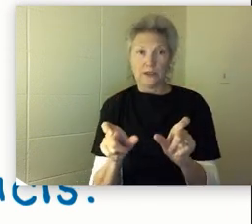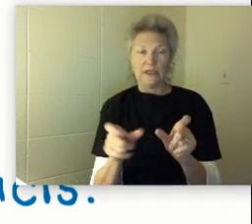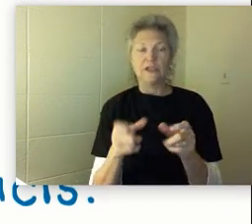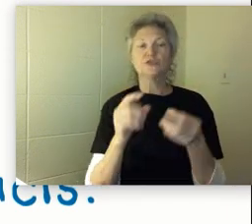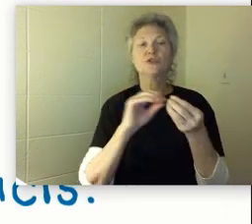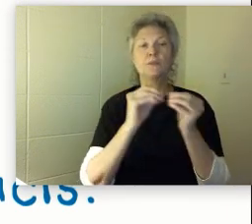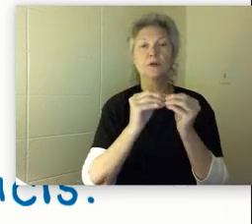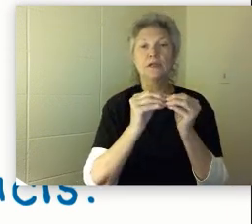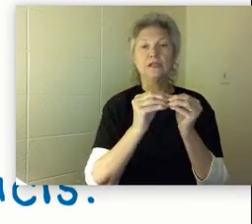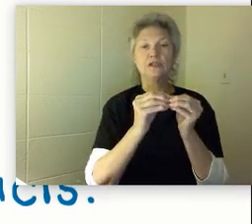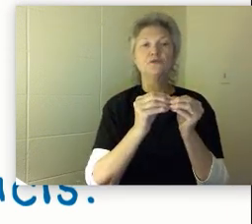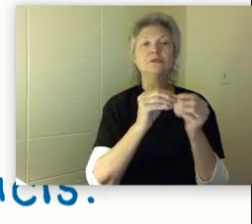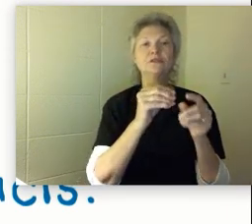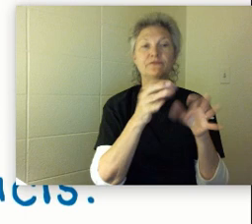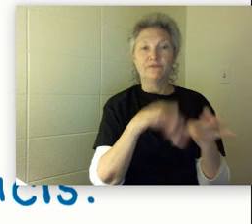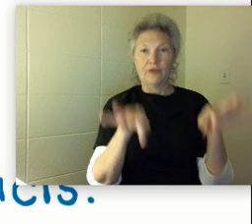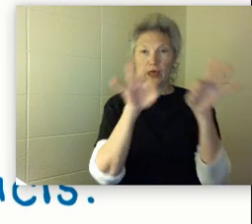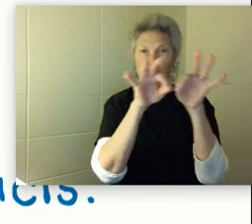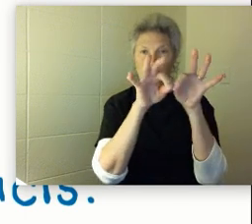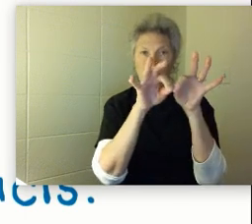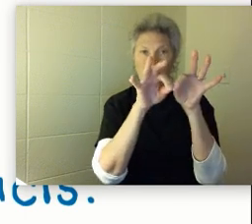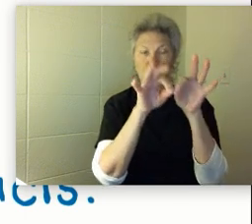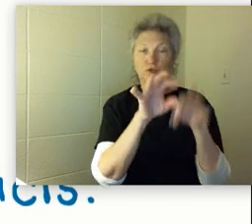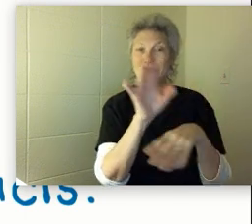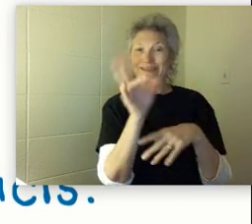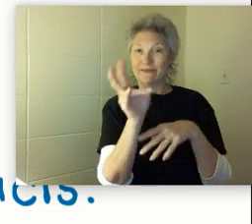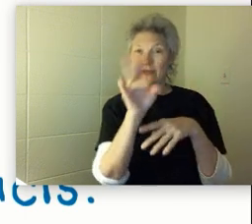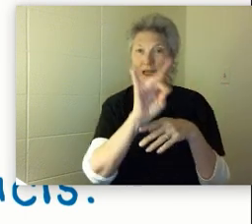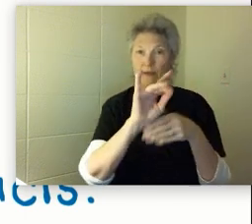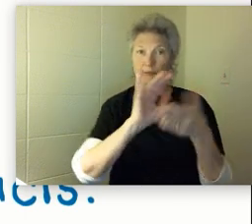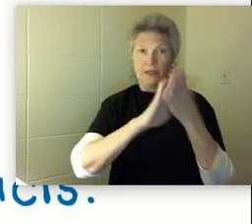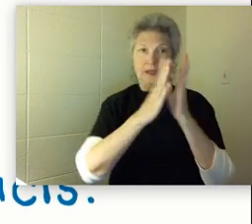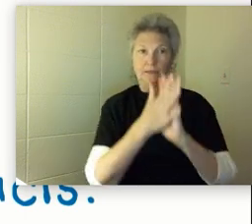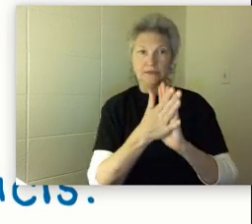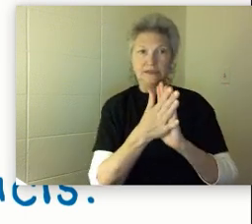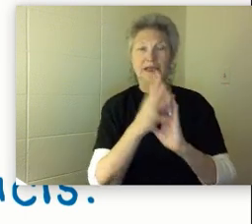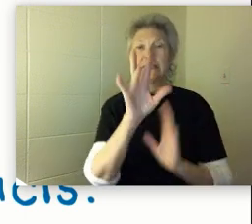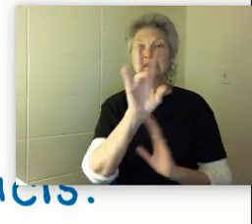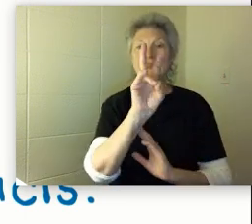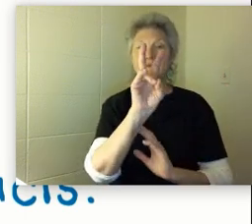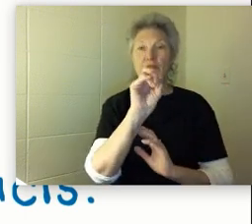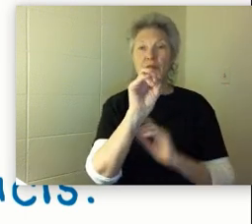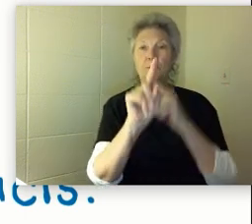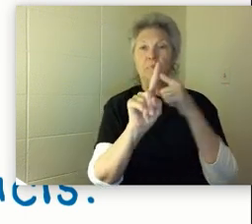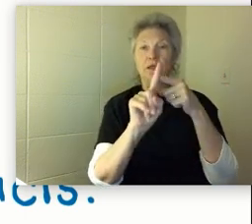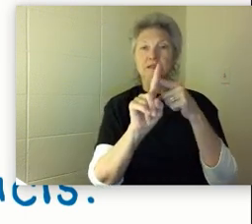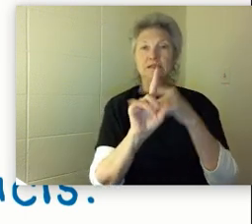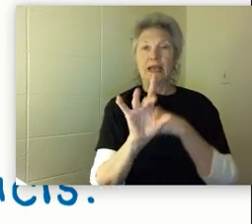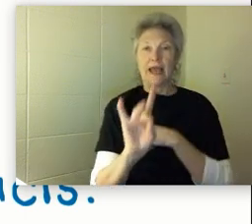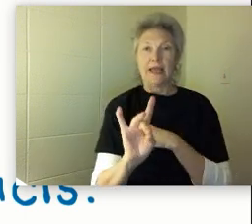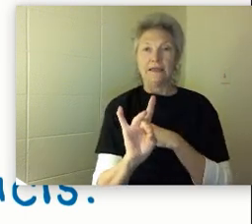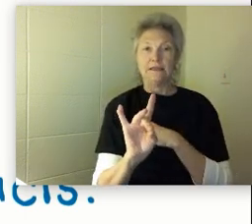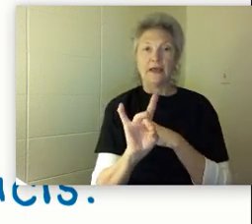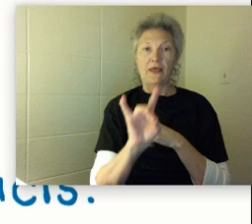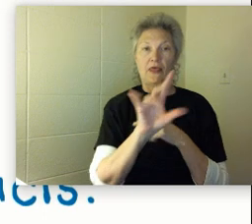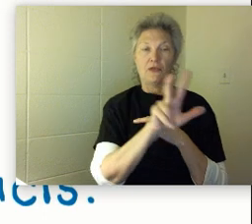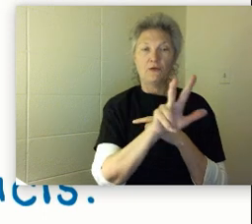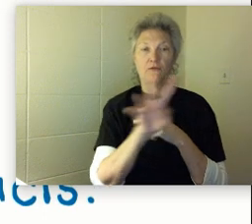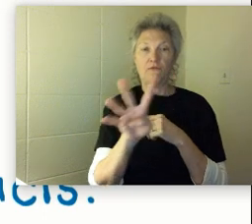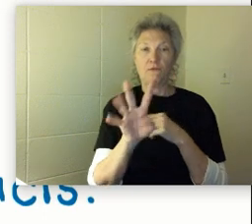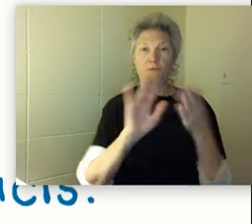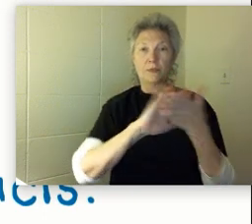into its individual values. So 78 becomes 70 plus 8. And the